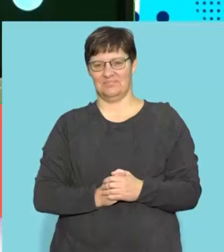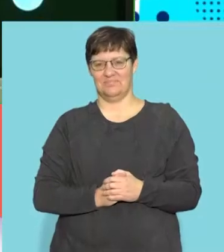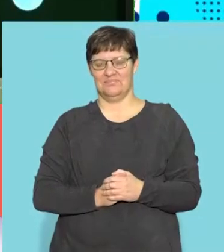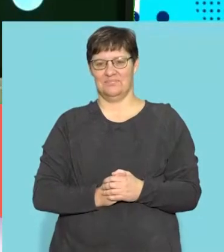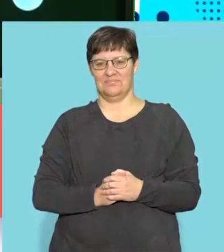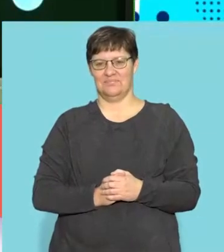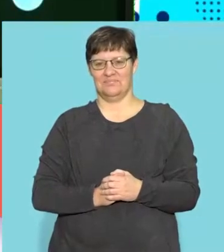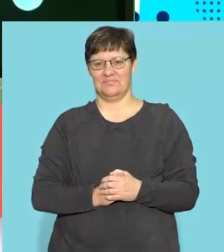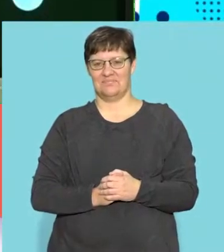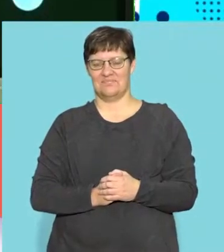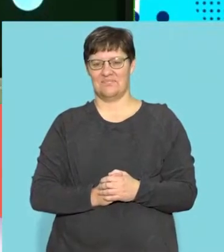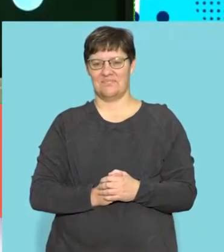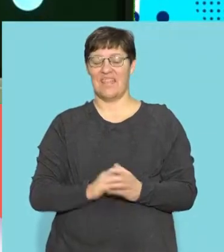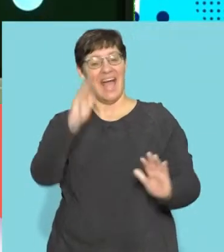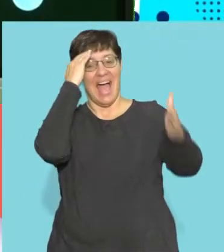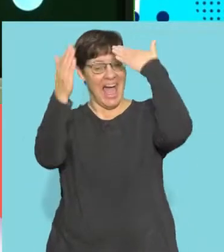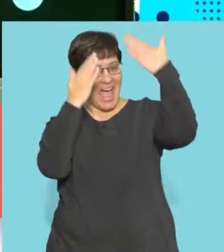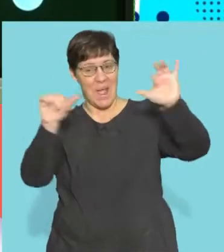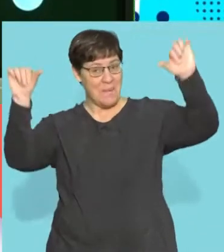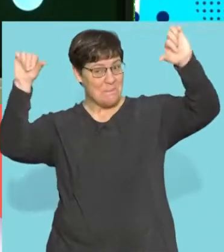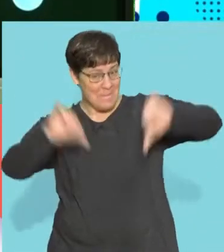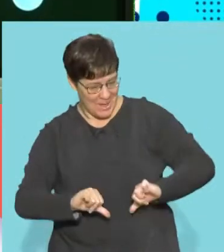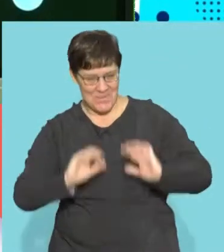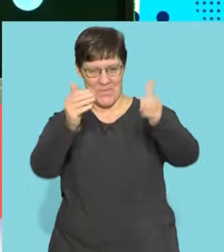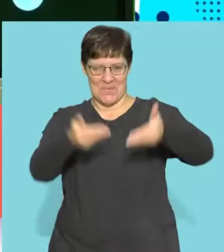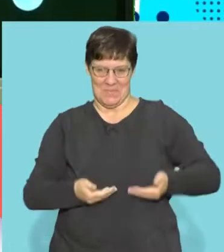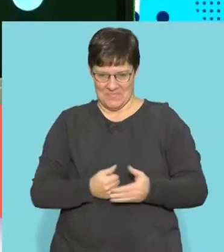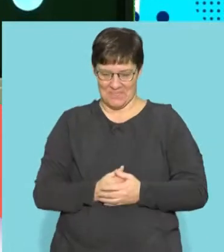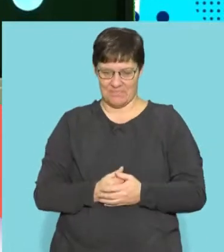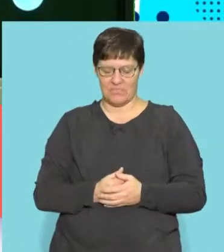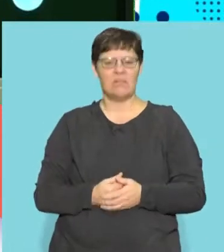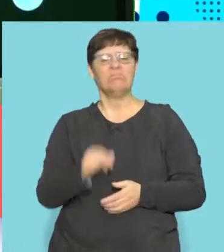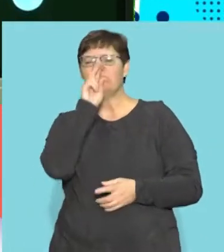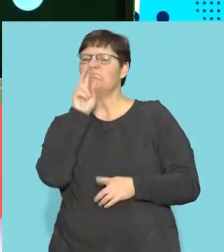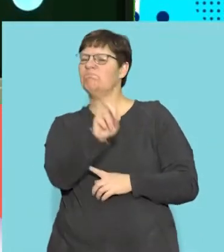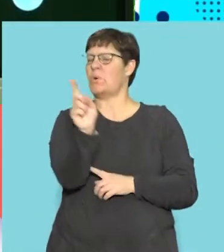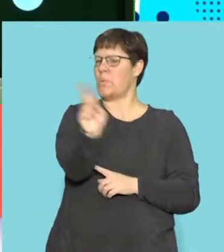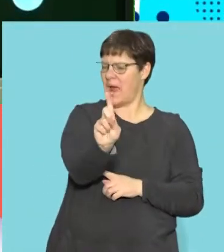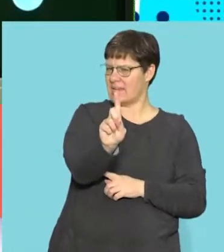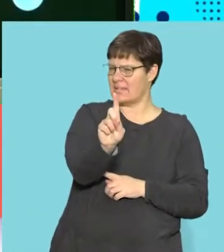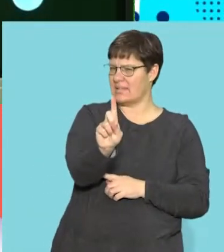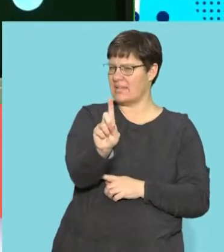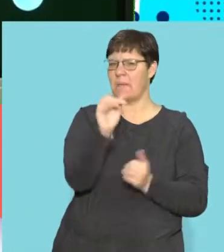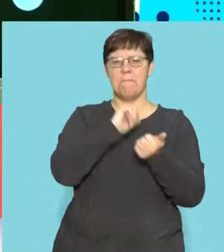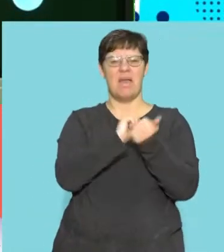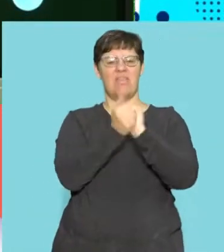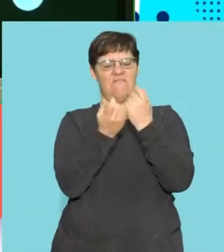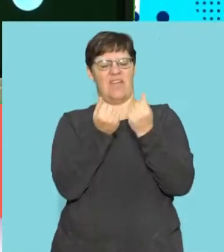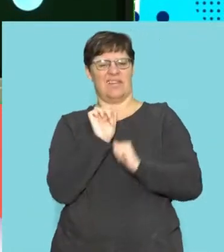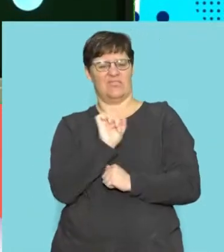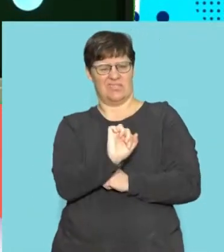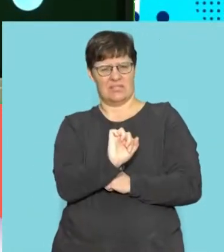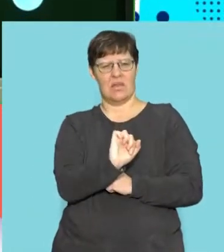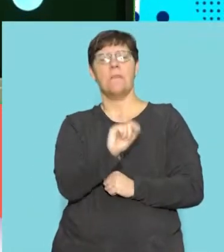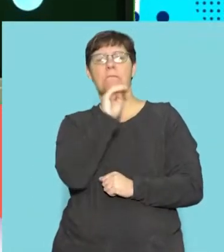Hi guys, welcome back. So we are still looking at financial math, specifically future value annuities.